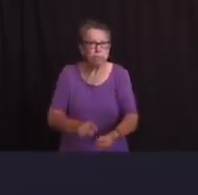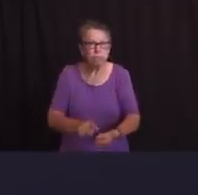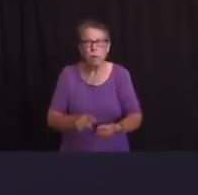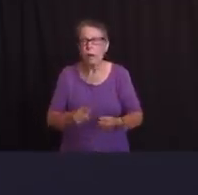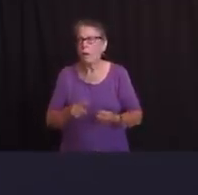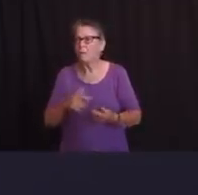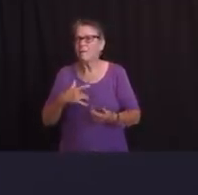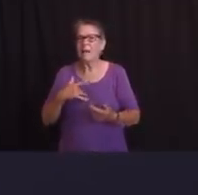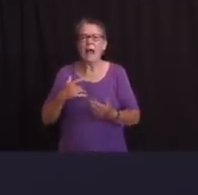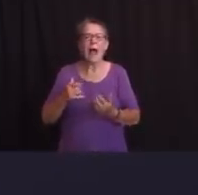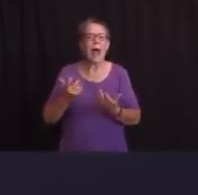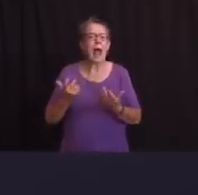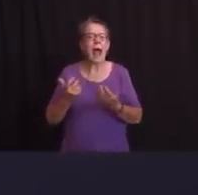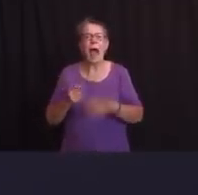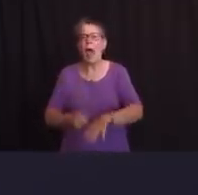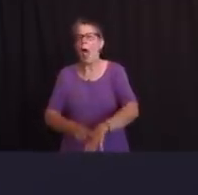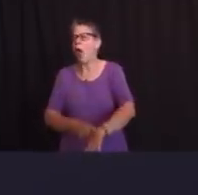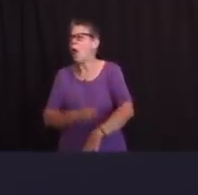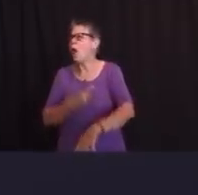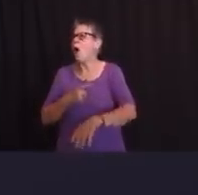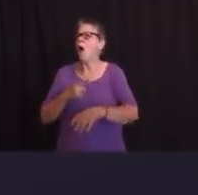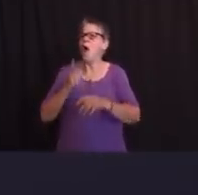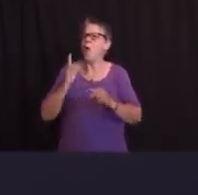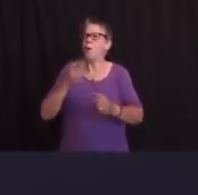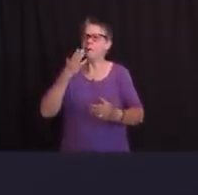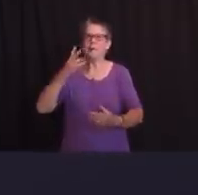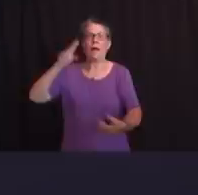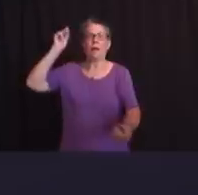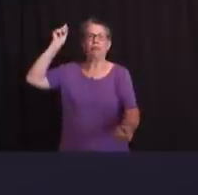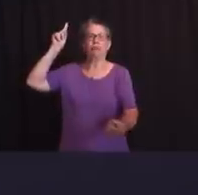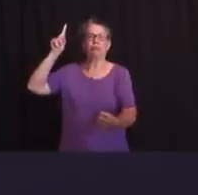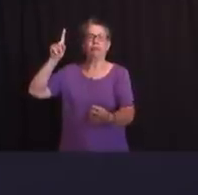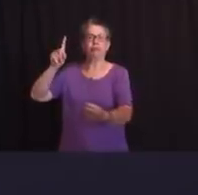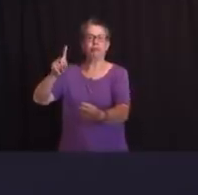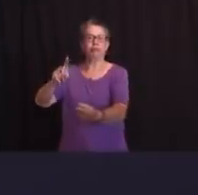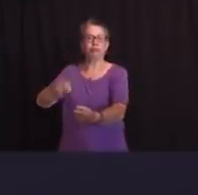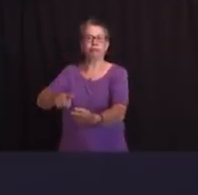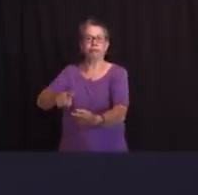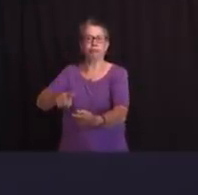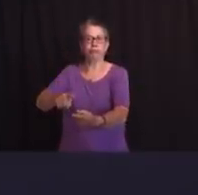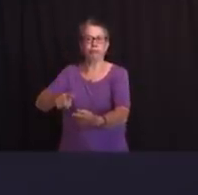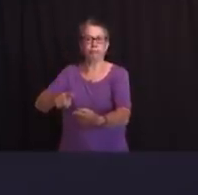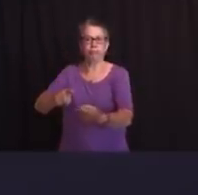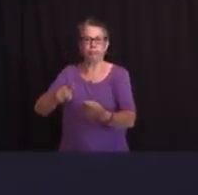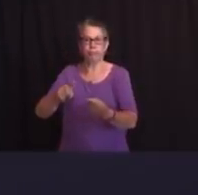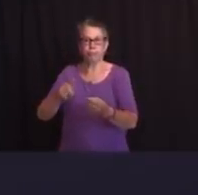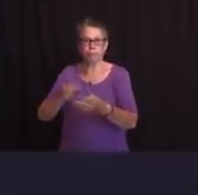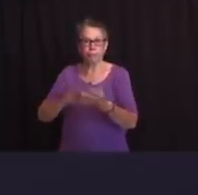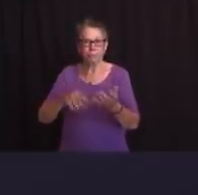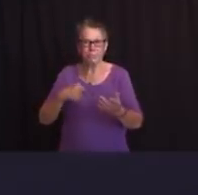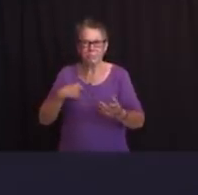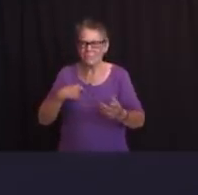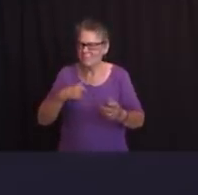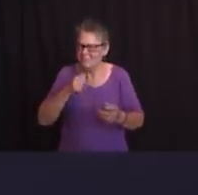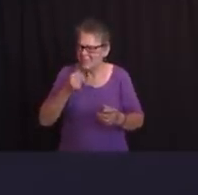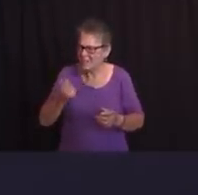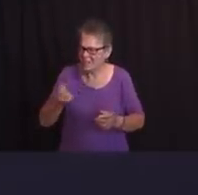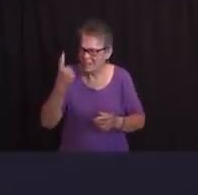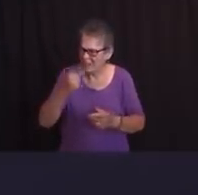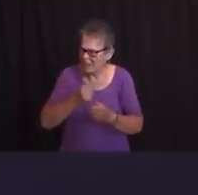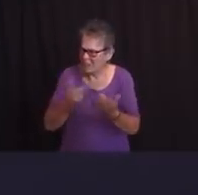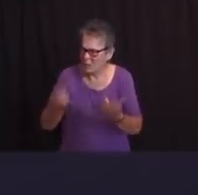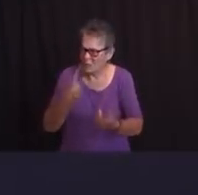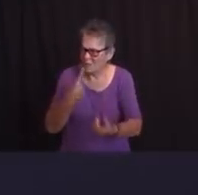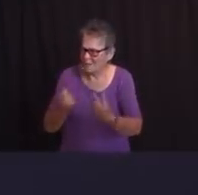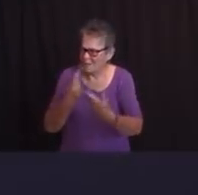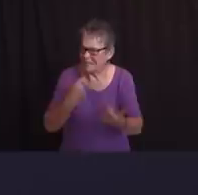data? Thank you. I'm not sure I understood everything. Ed, maybe you could answer the first one, which is a